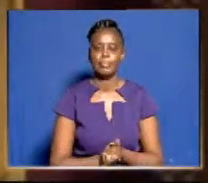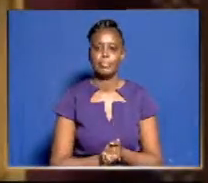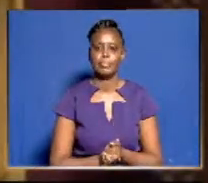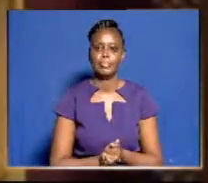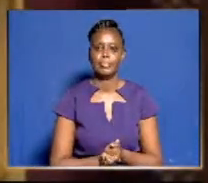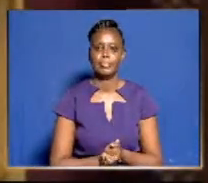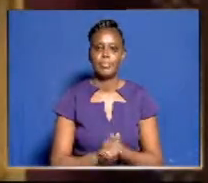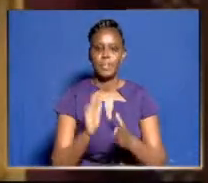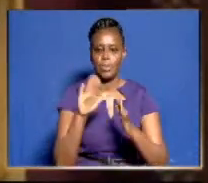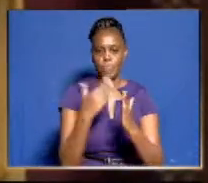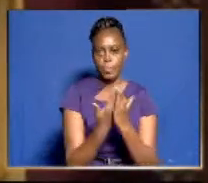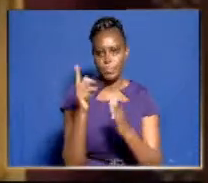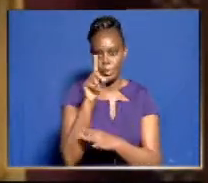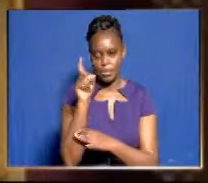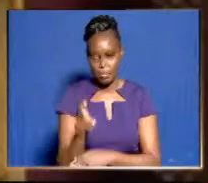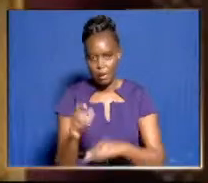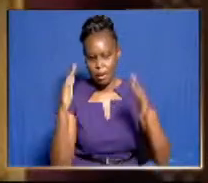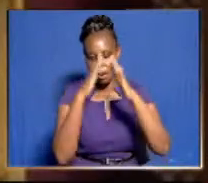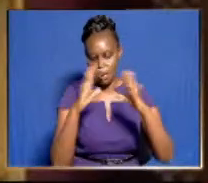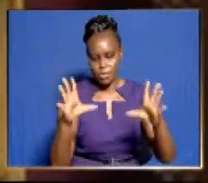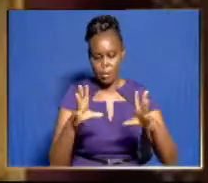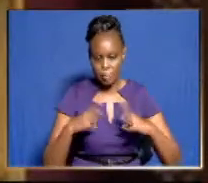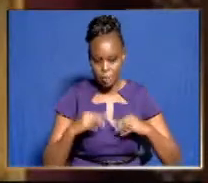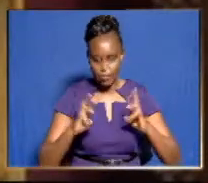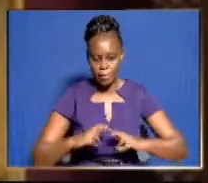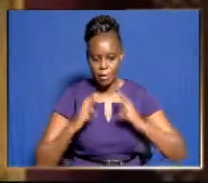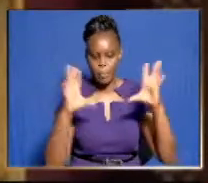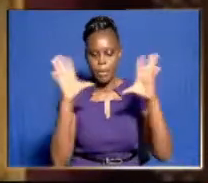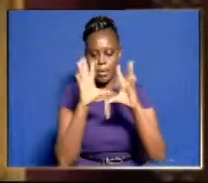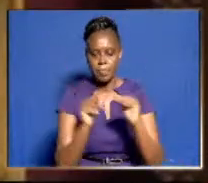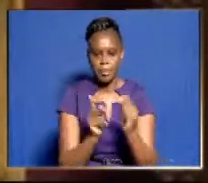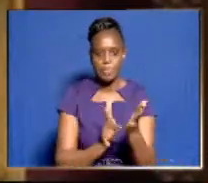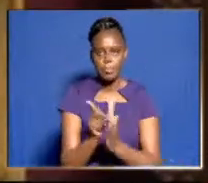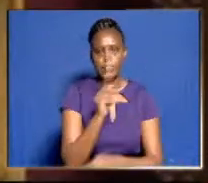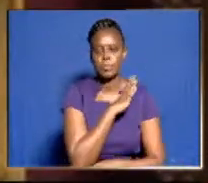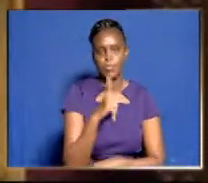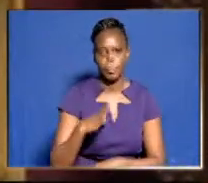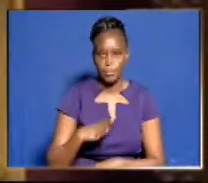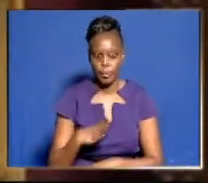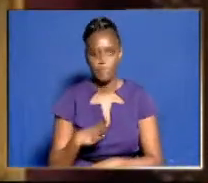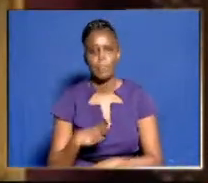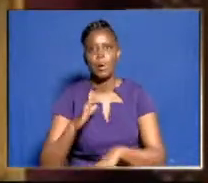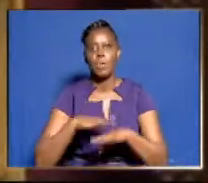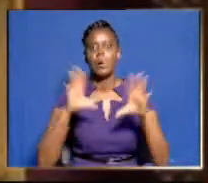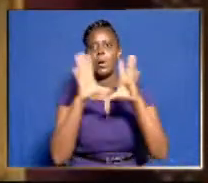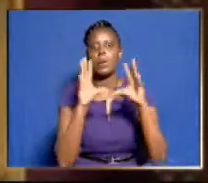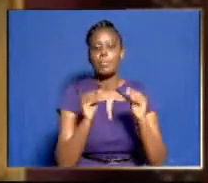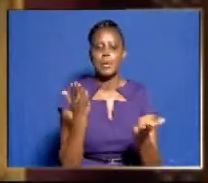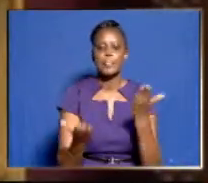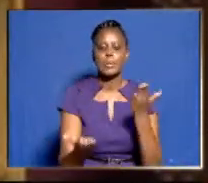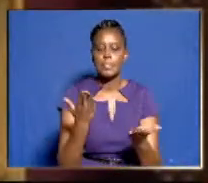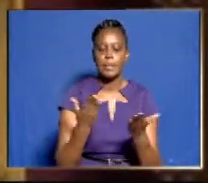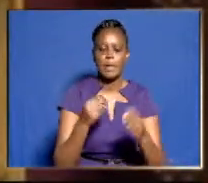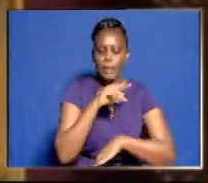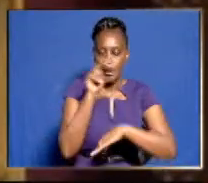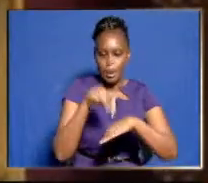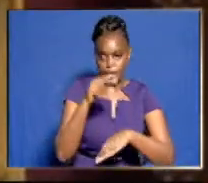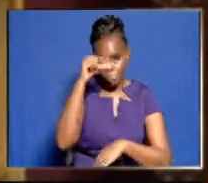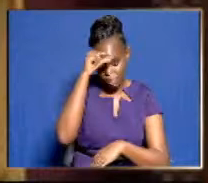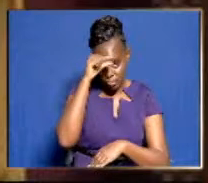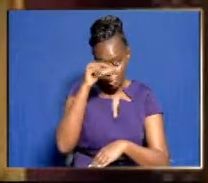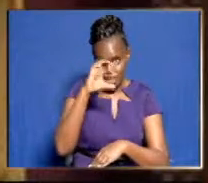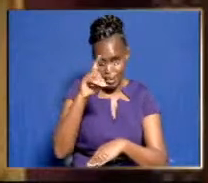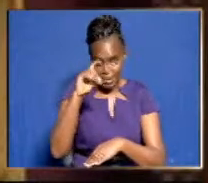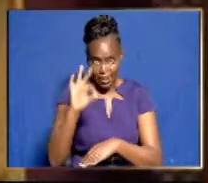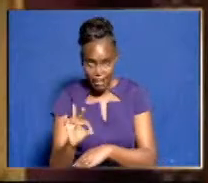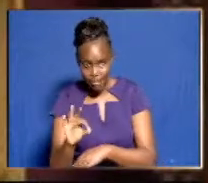So then I propose a question, which is that this House adopts the report of the Budget and Appropriation Committee on the budget estimates for the national government, the